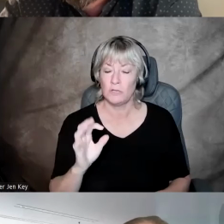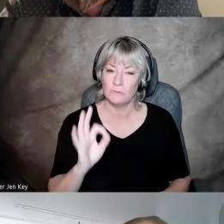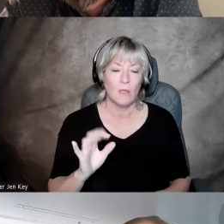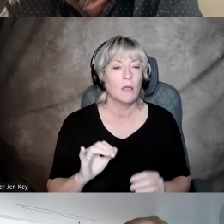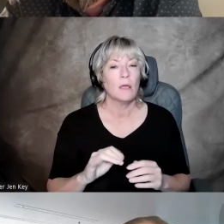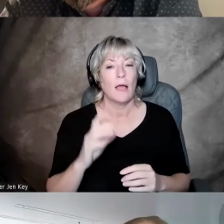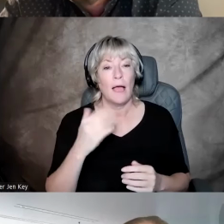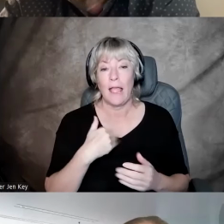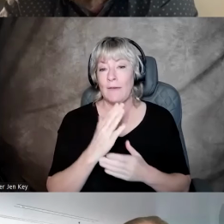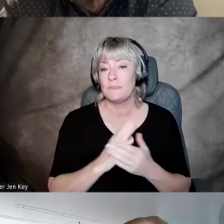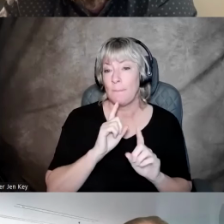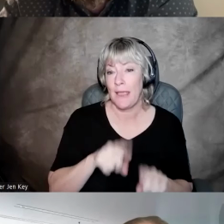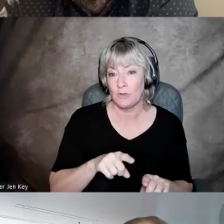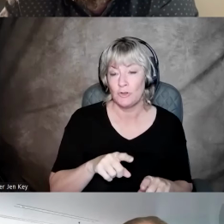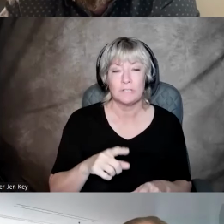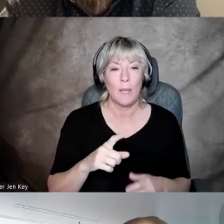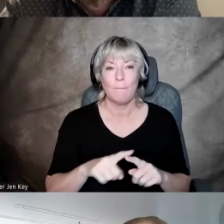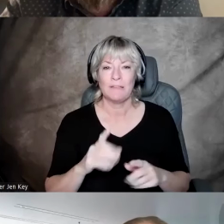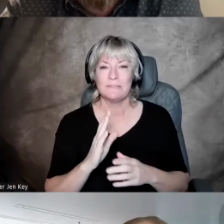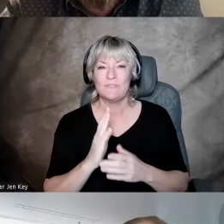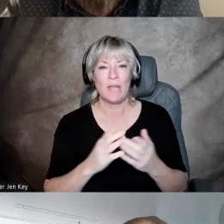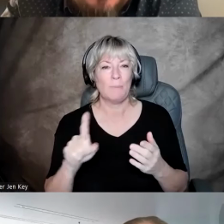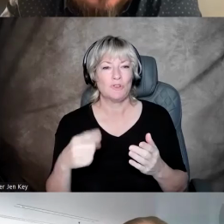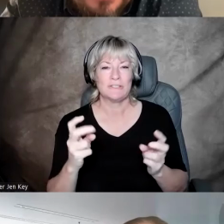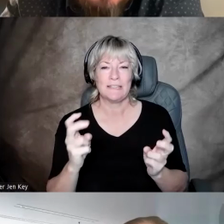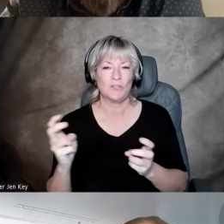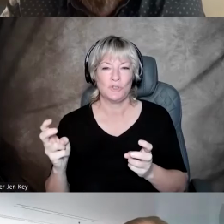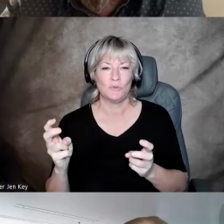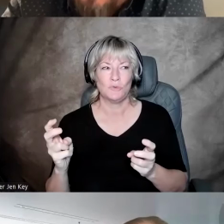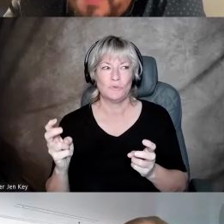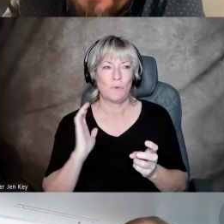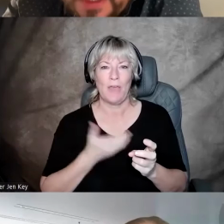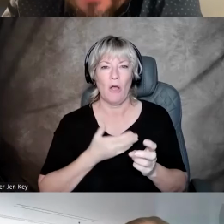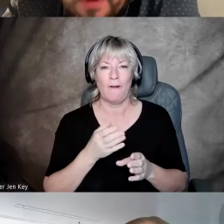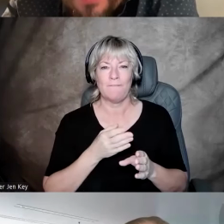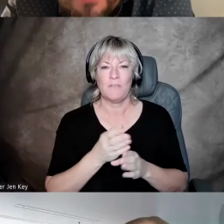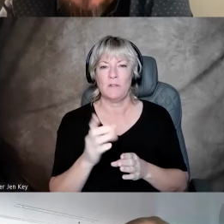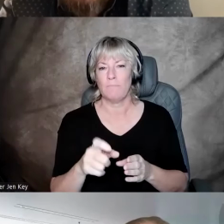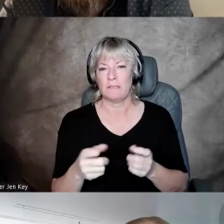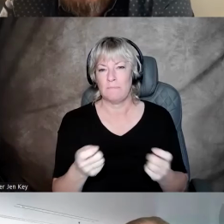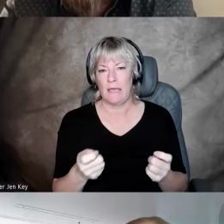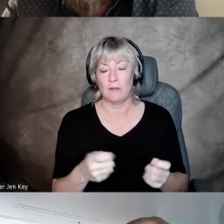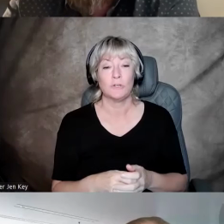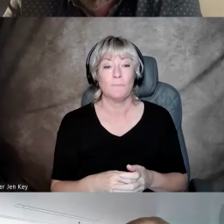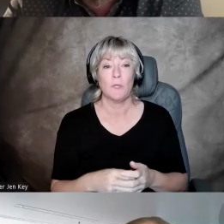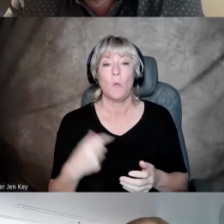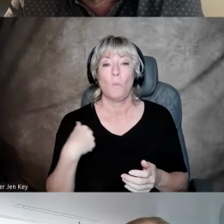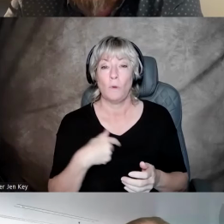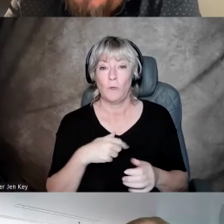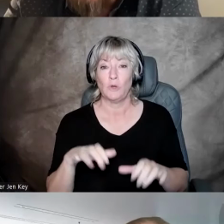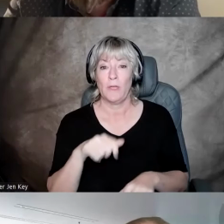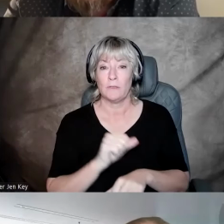responses to it, and then I think some of them are just issues we have to deal with as a field. When we're doing this work, we try and use